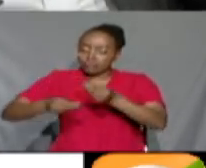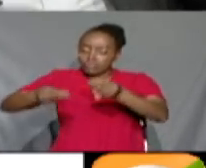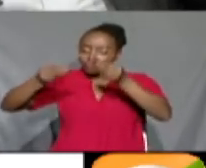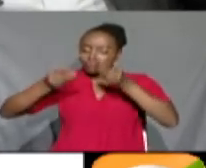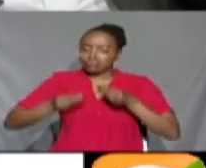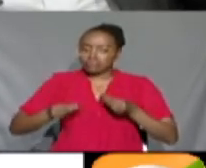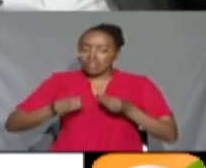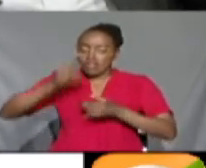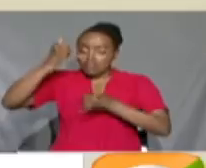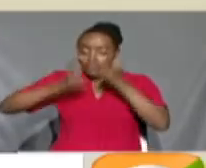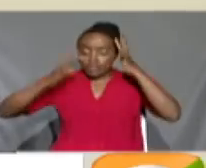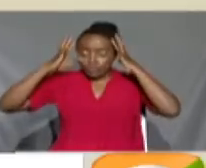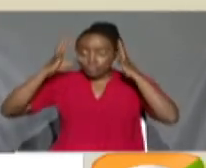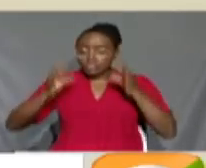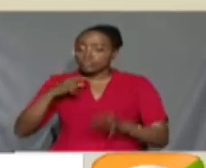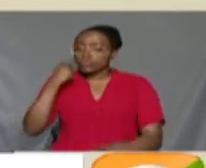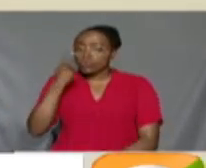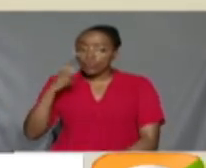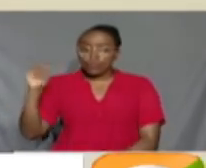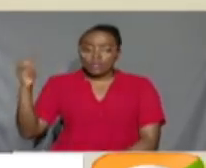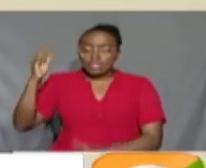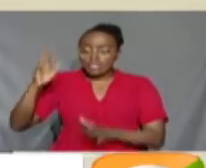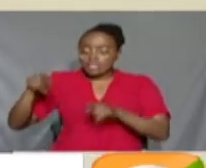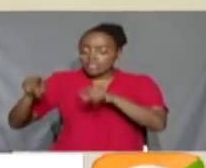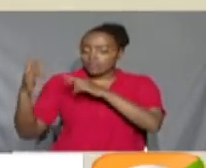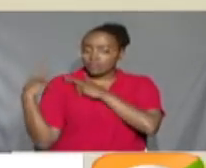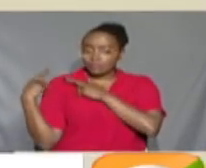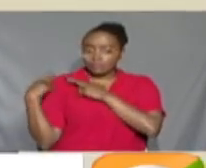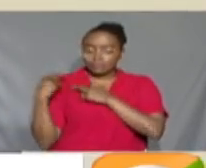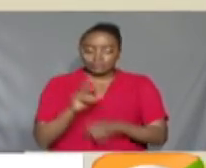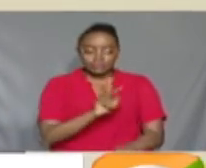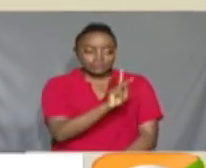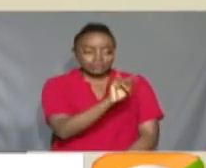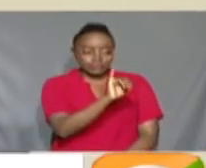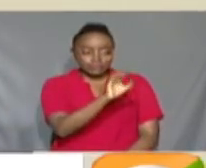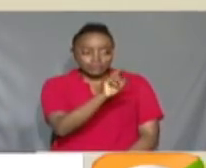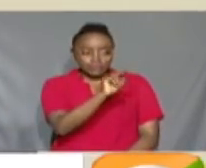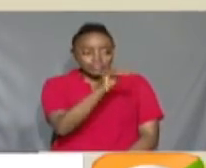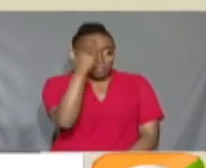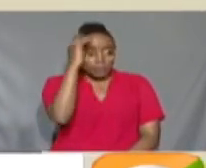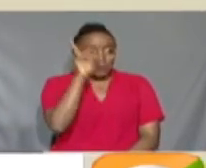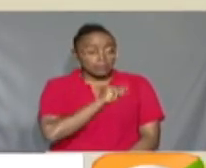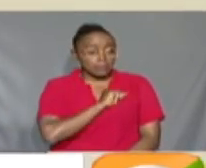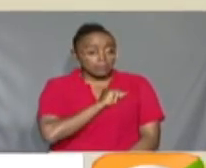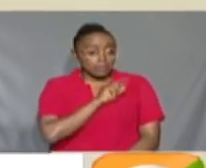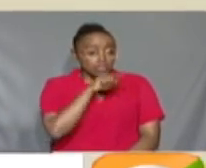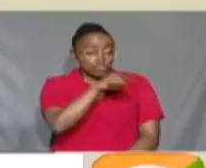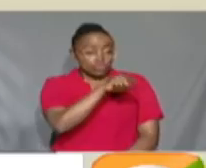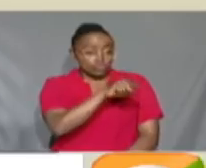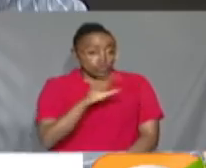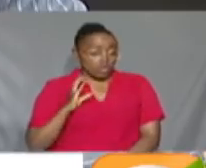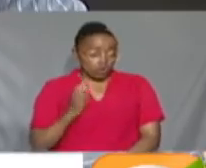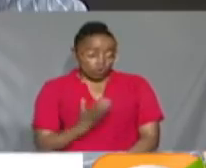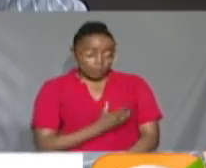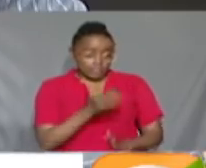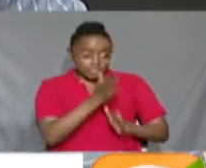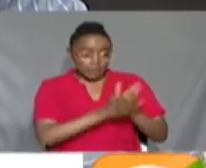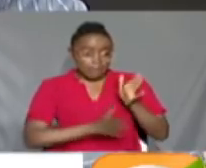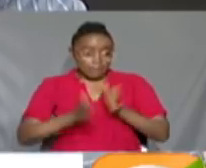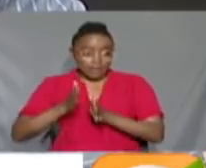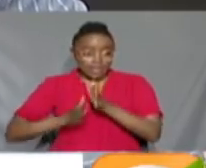the final decision will be made by Kenyans. Okay. Honorable Kioni, I want to also get your thoughts on this. I know that at some point your committee had planned